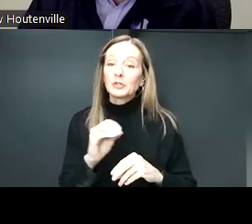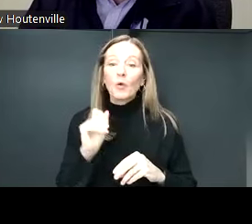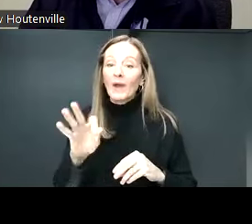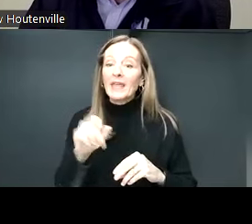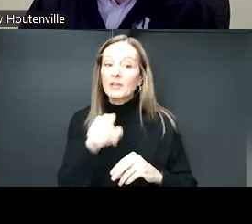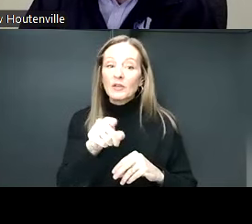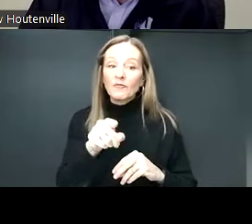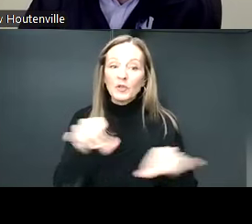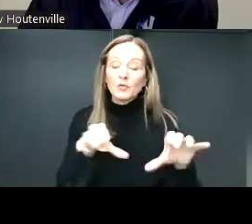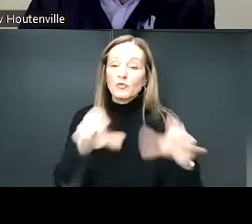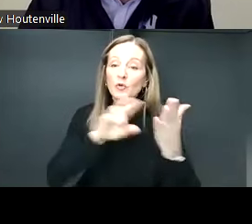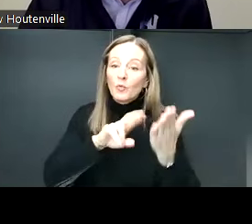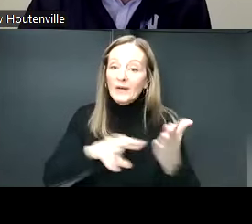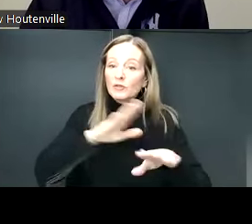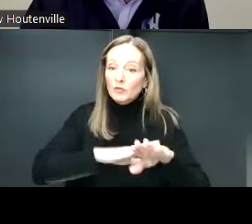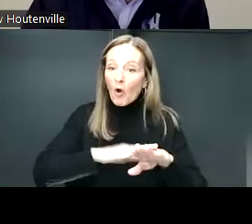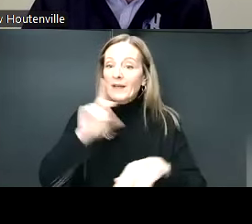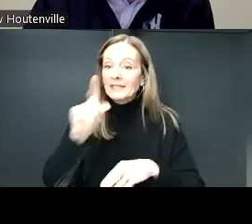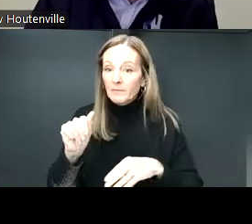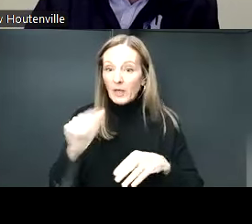to Research on Disability, one word,